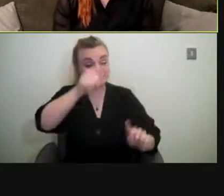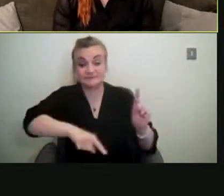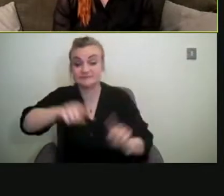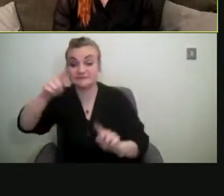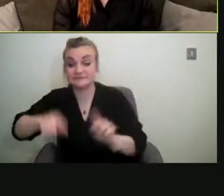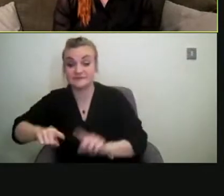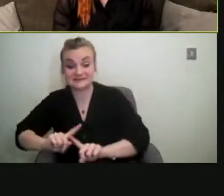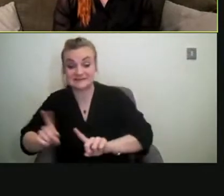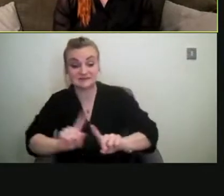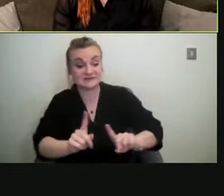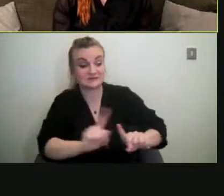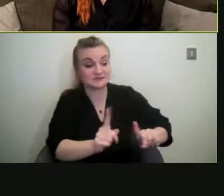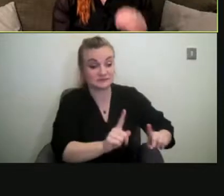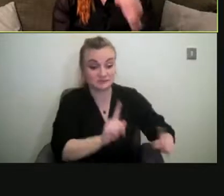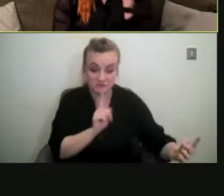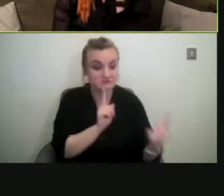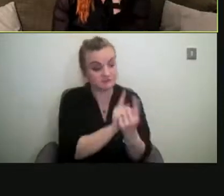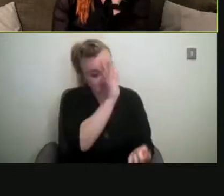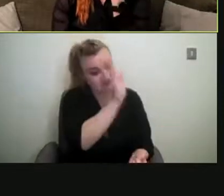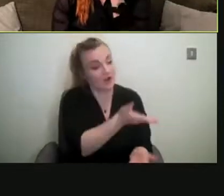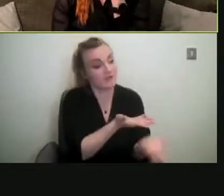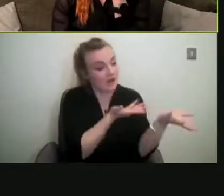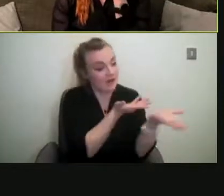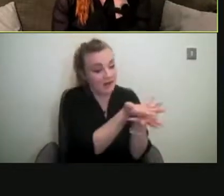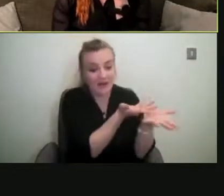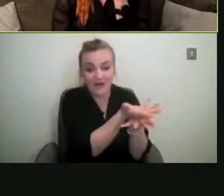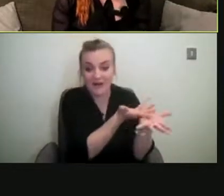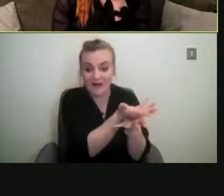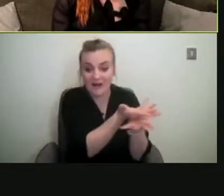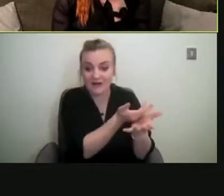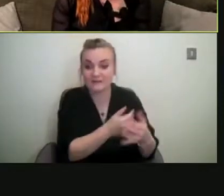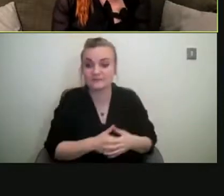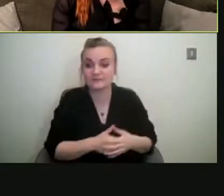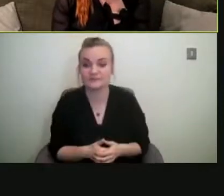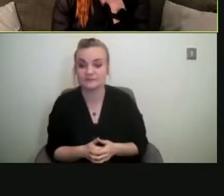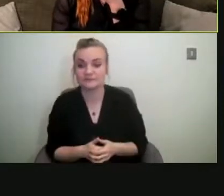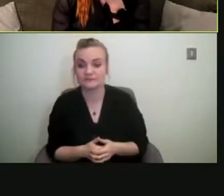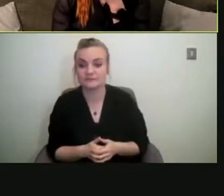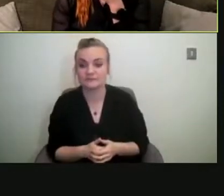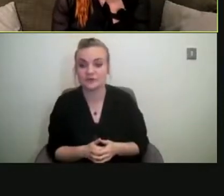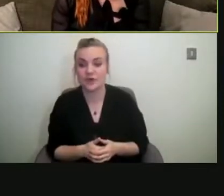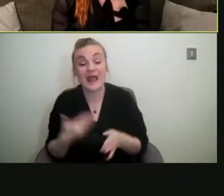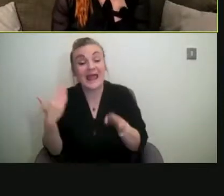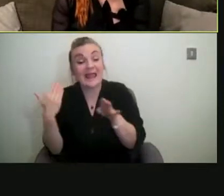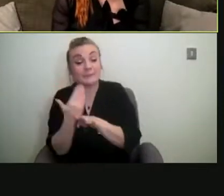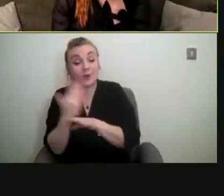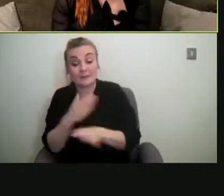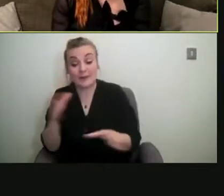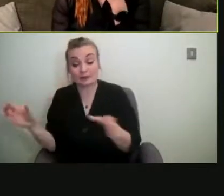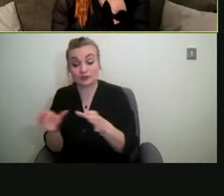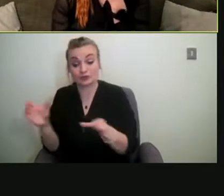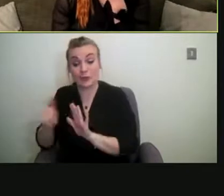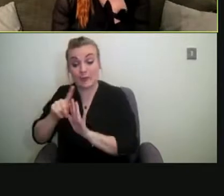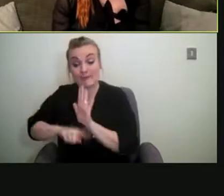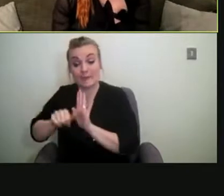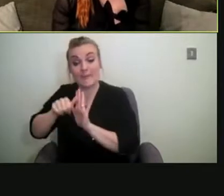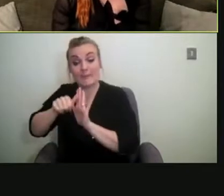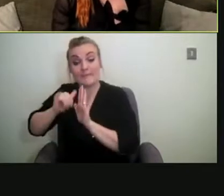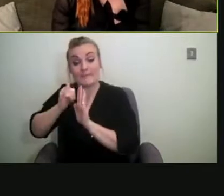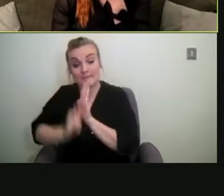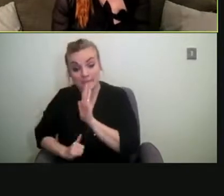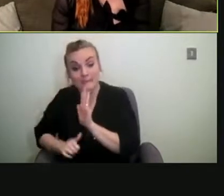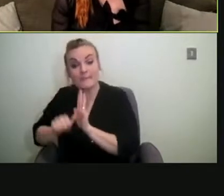having conversations directly. I think there's guidelines on employment and recruitment and policies that should be in